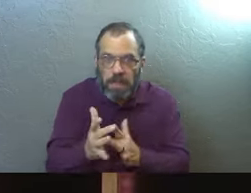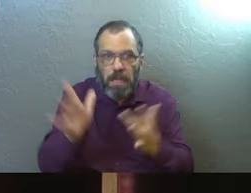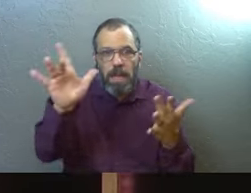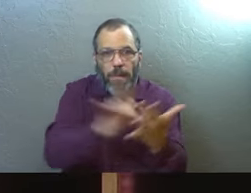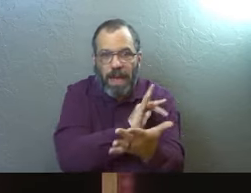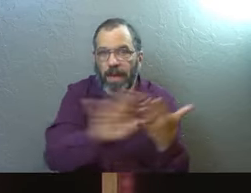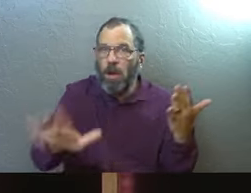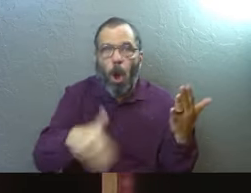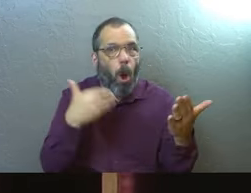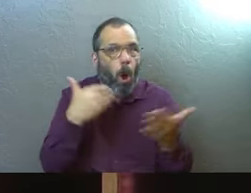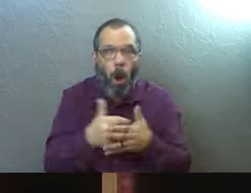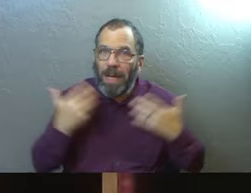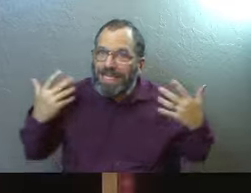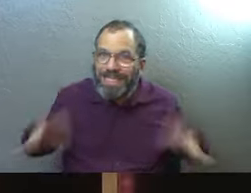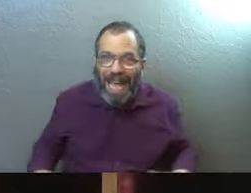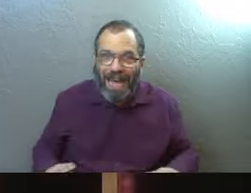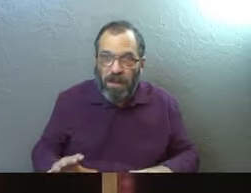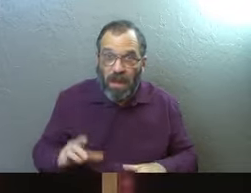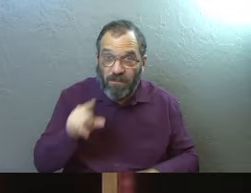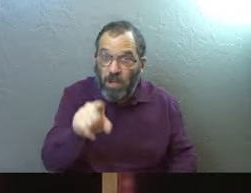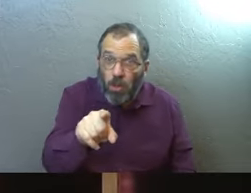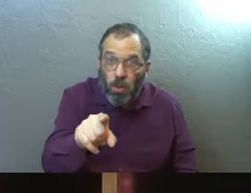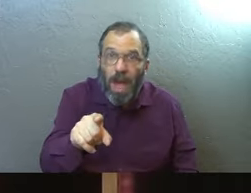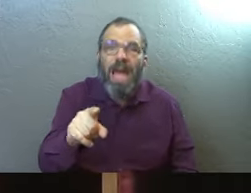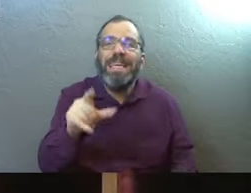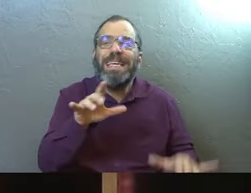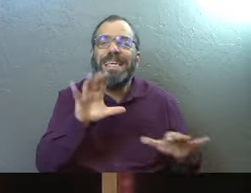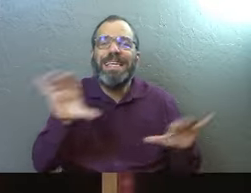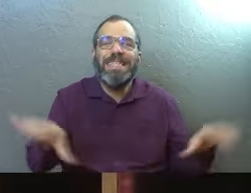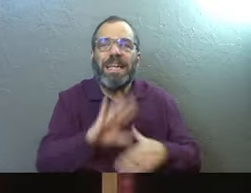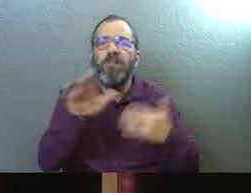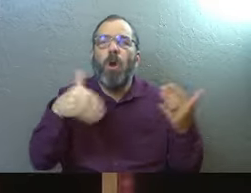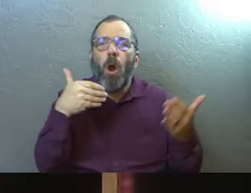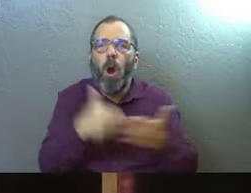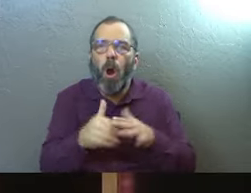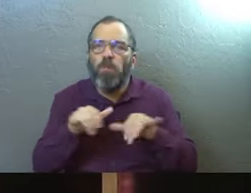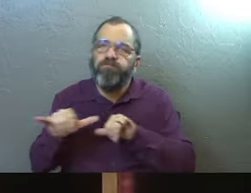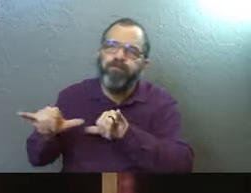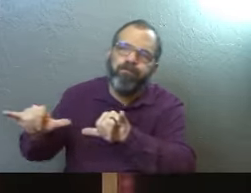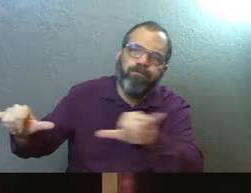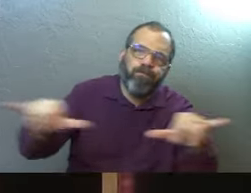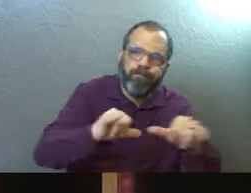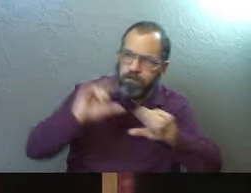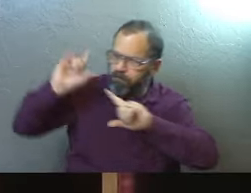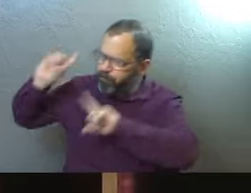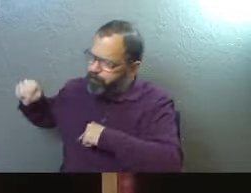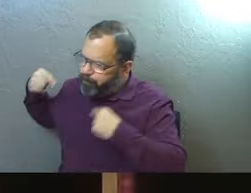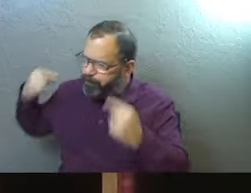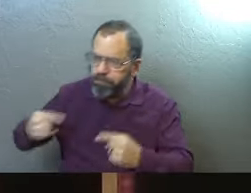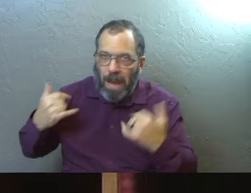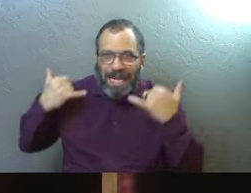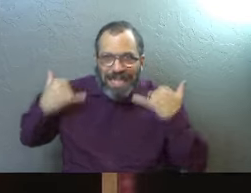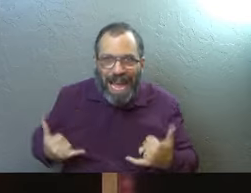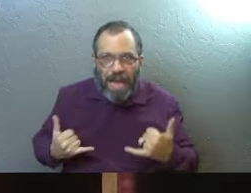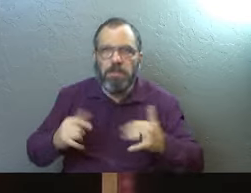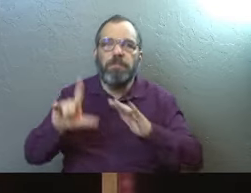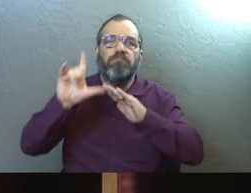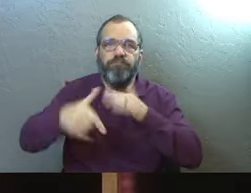for all of it. And he didn't just do that for you. He did it for every single person, past, present, and